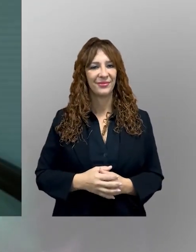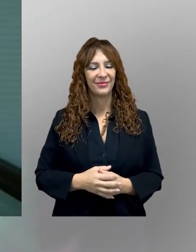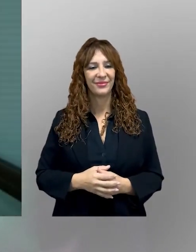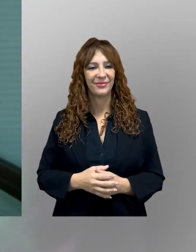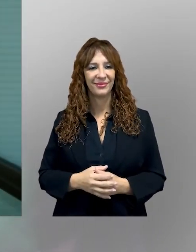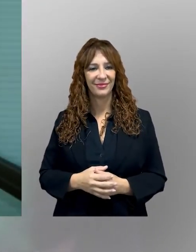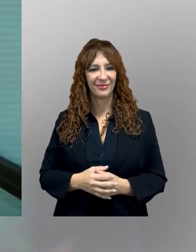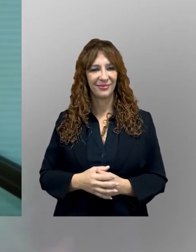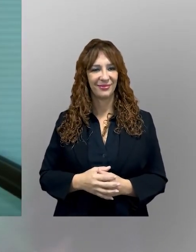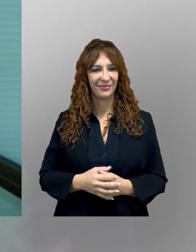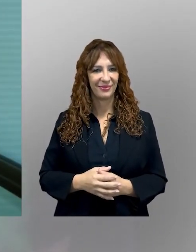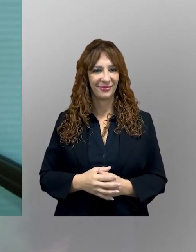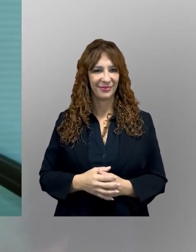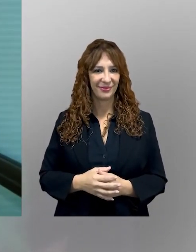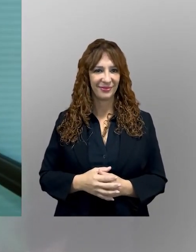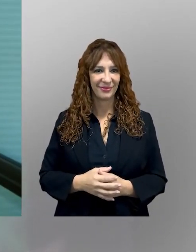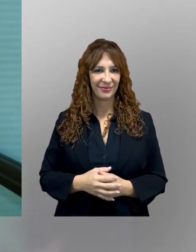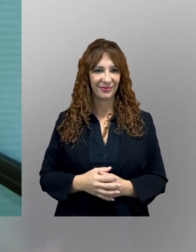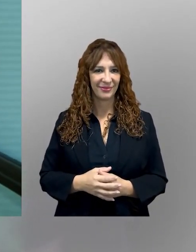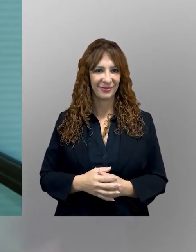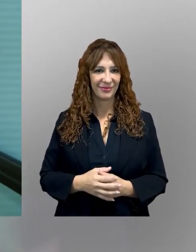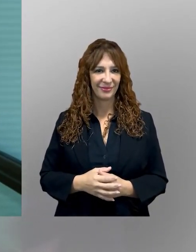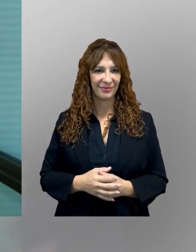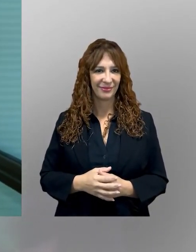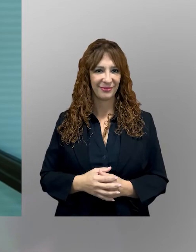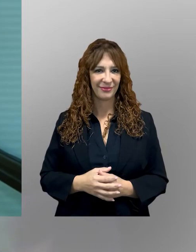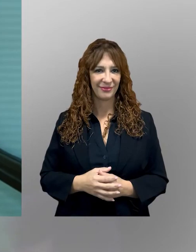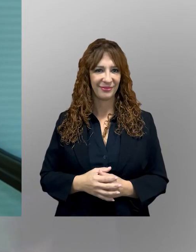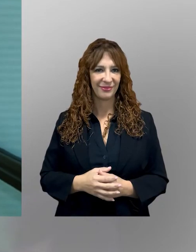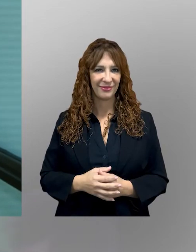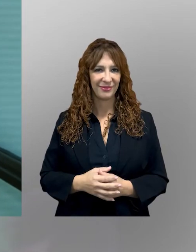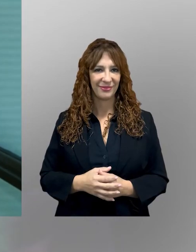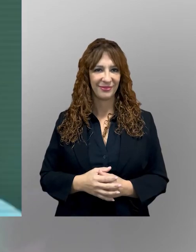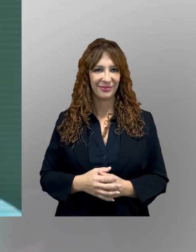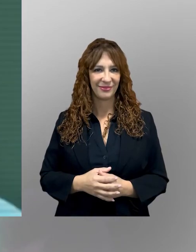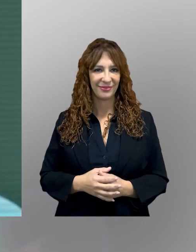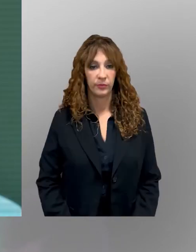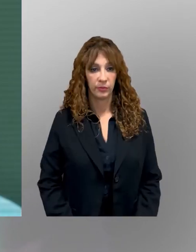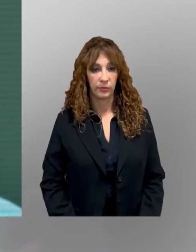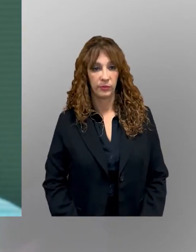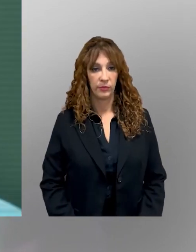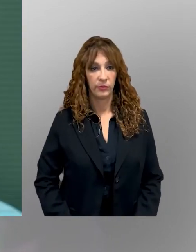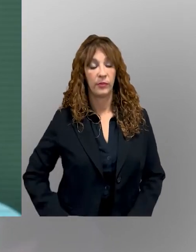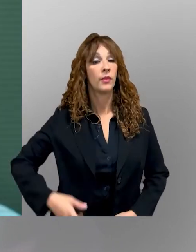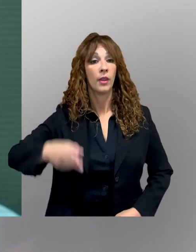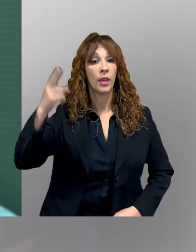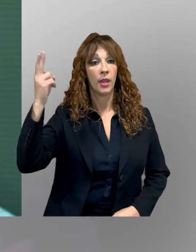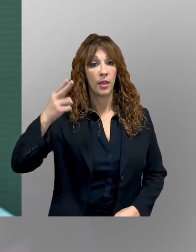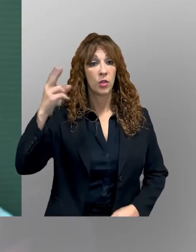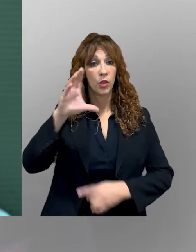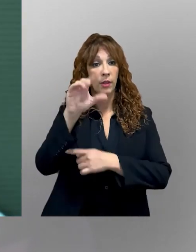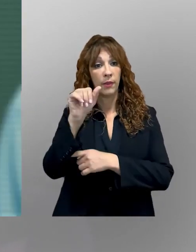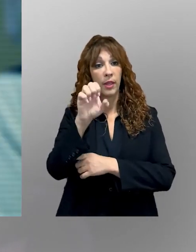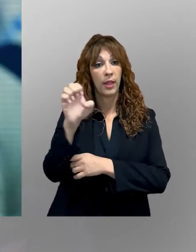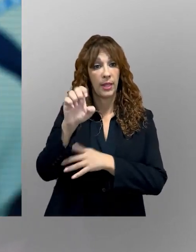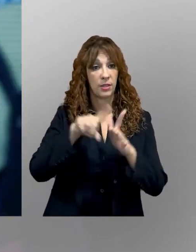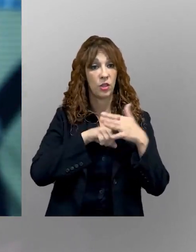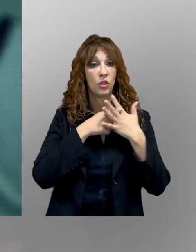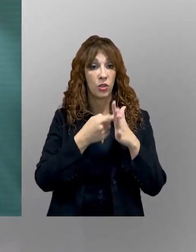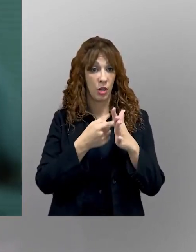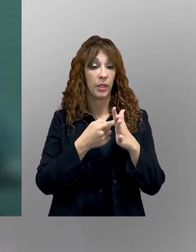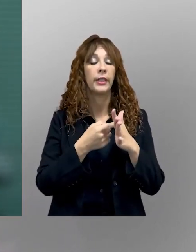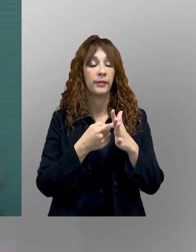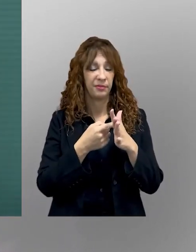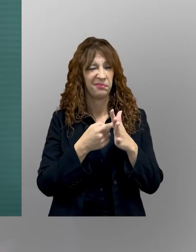Title: 10 years earlier. Stanley stands in long institutional hallway. Laura Miller, managing attorney. The history of the